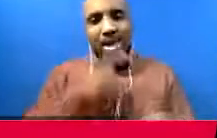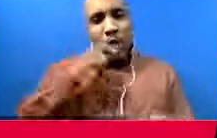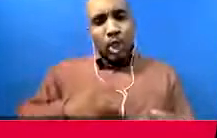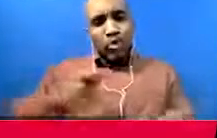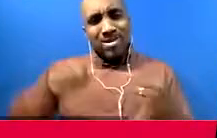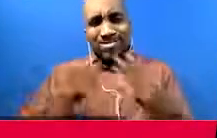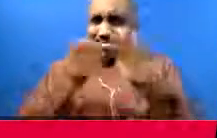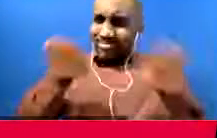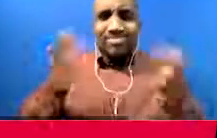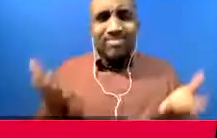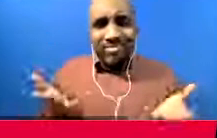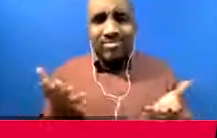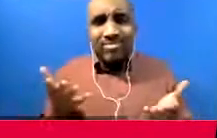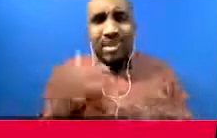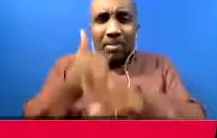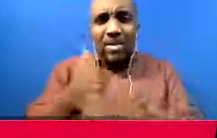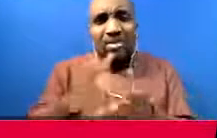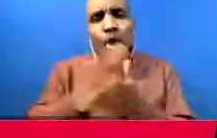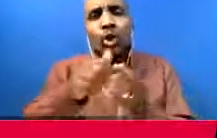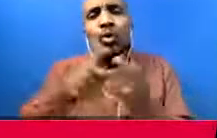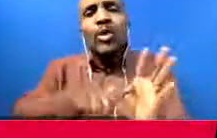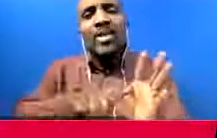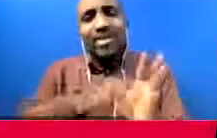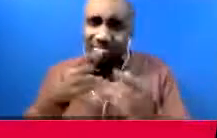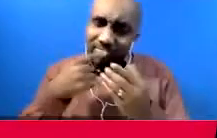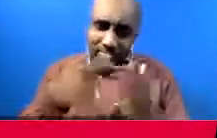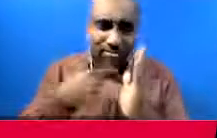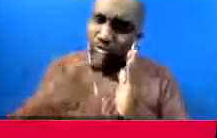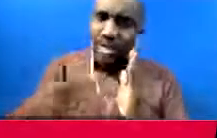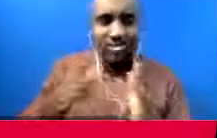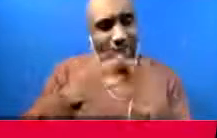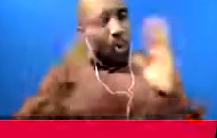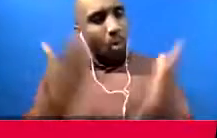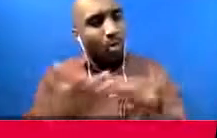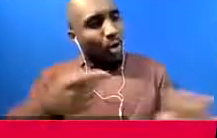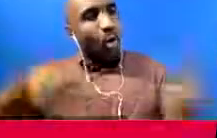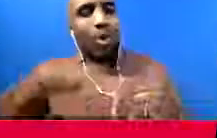basic level. So like Huey Newton said, so we can make a world in which all people can live. Thank you.